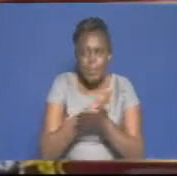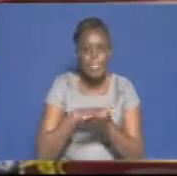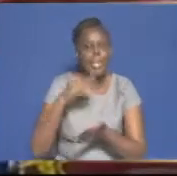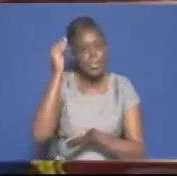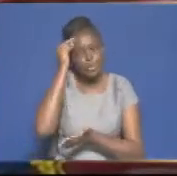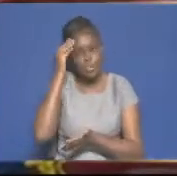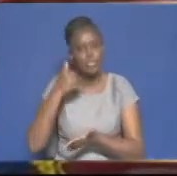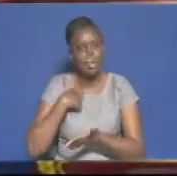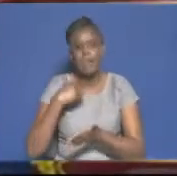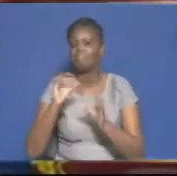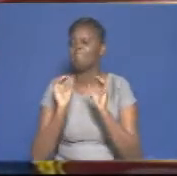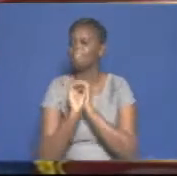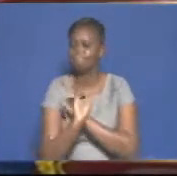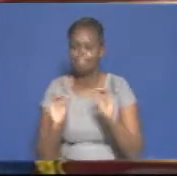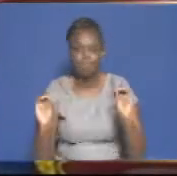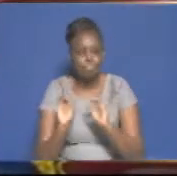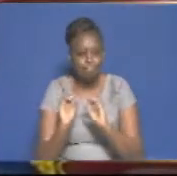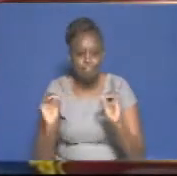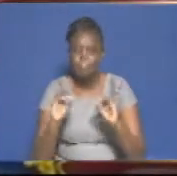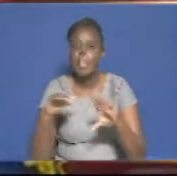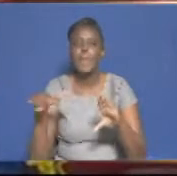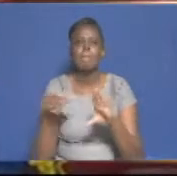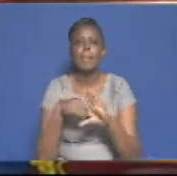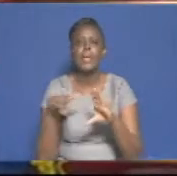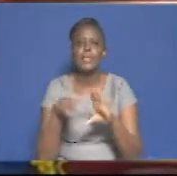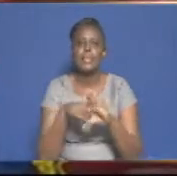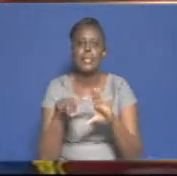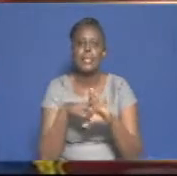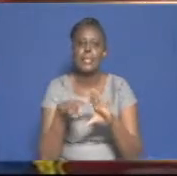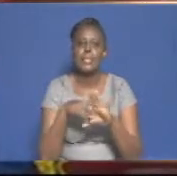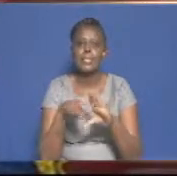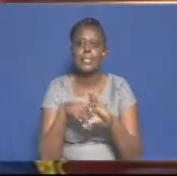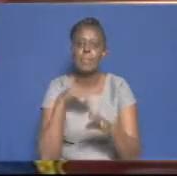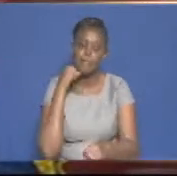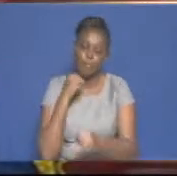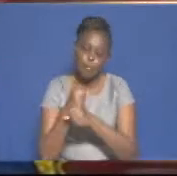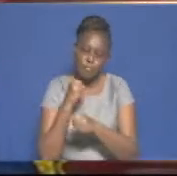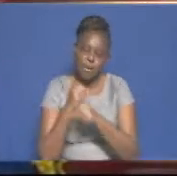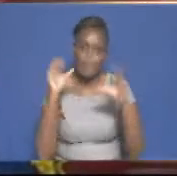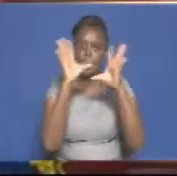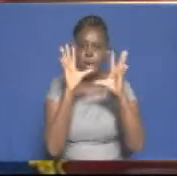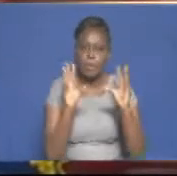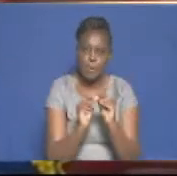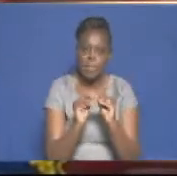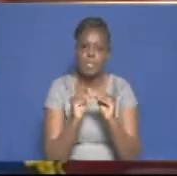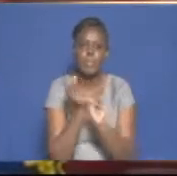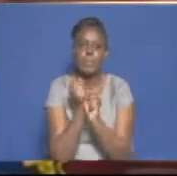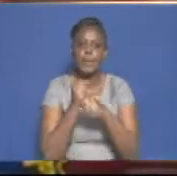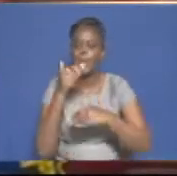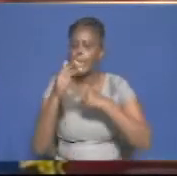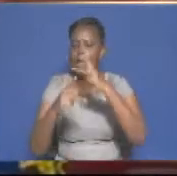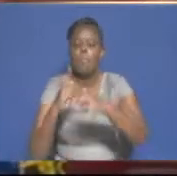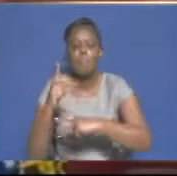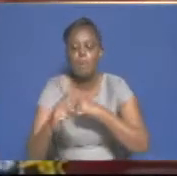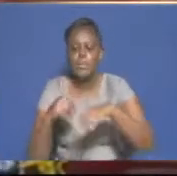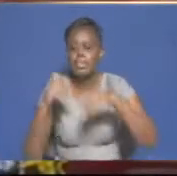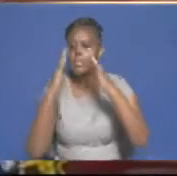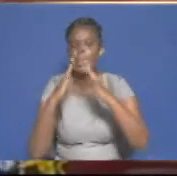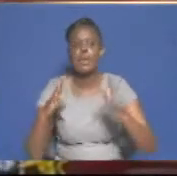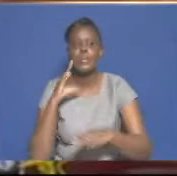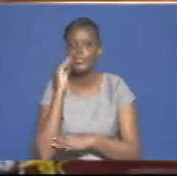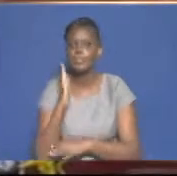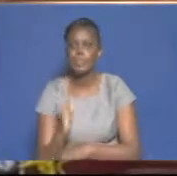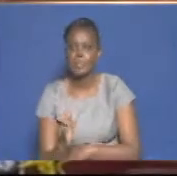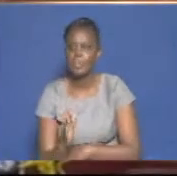education qualification to participate in the function of budget making process of this House. Mr.